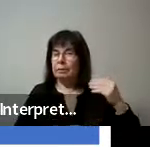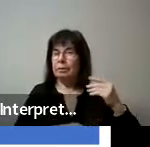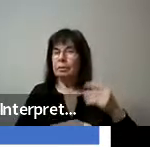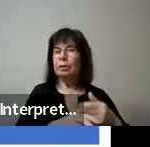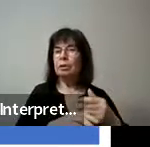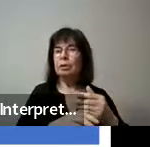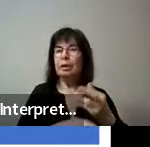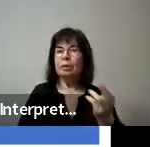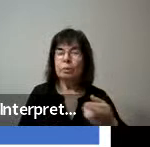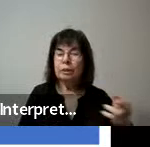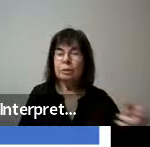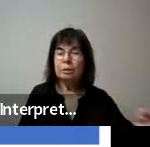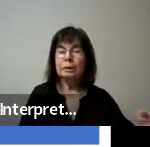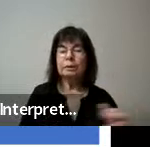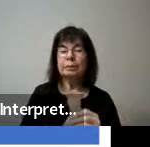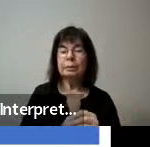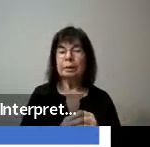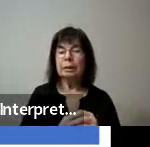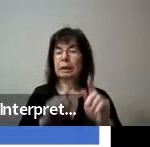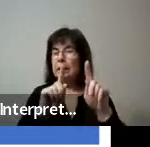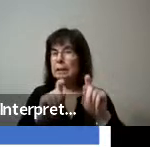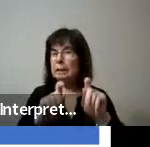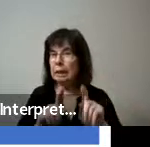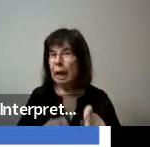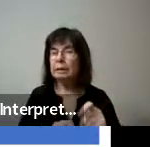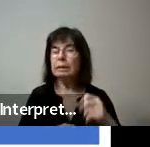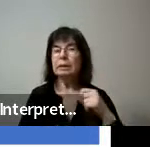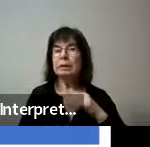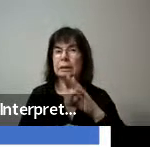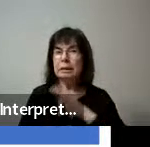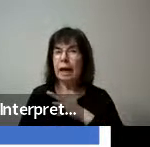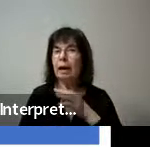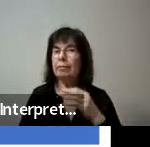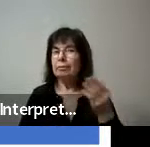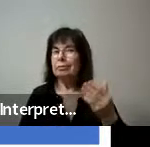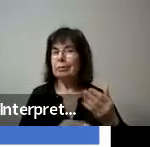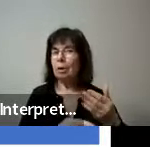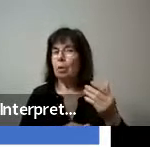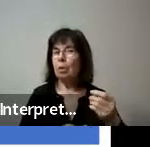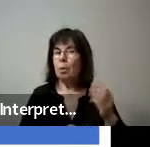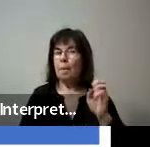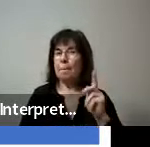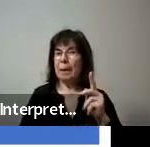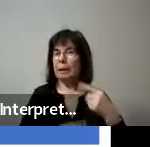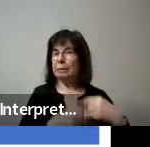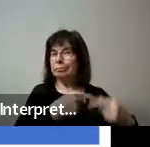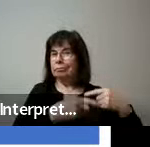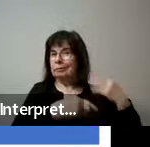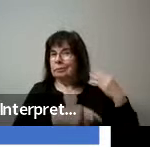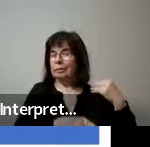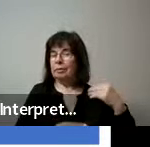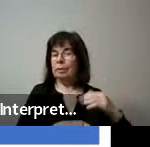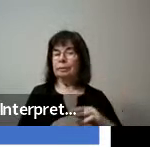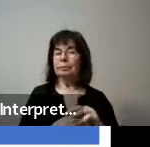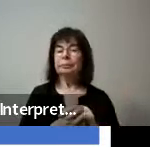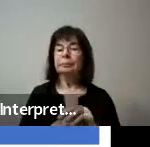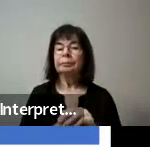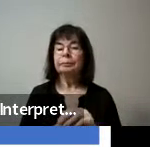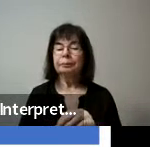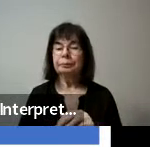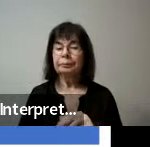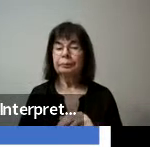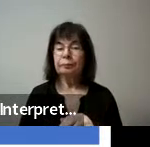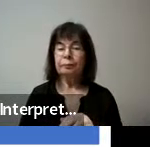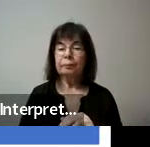and testing resources, things like that, that have supported the COVID response across the state. So that